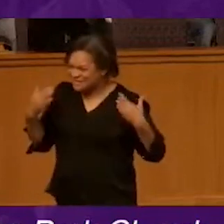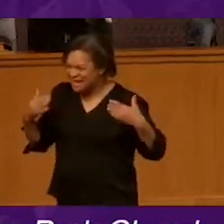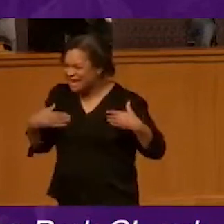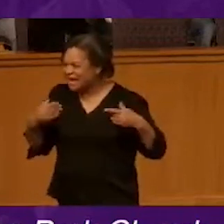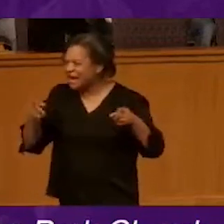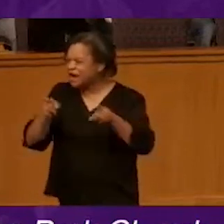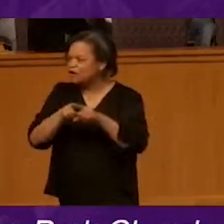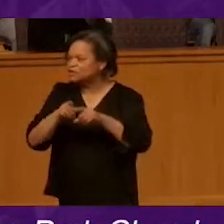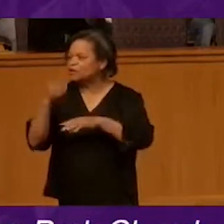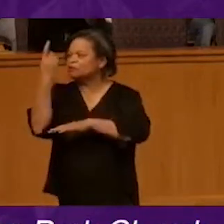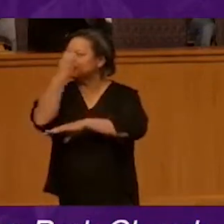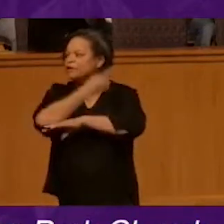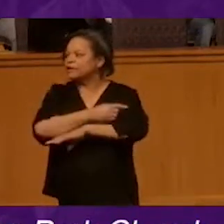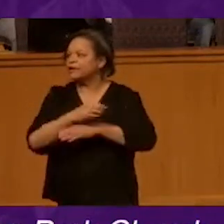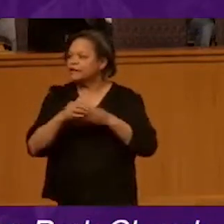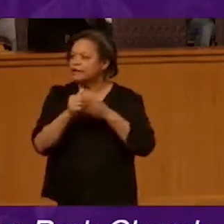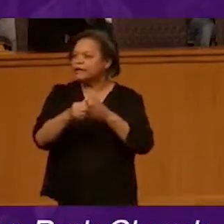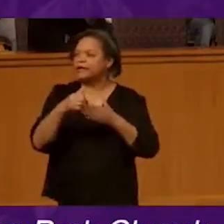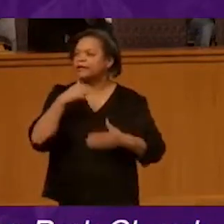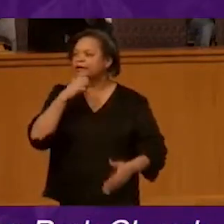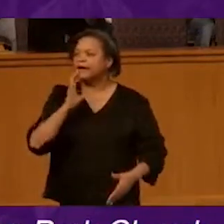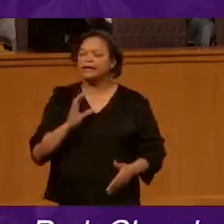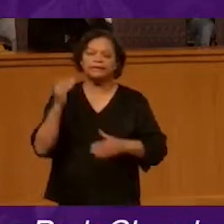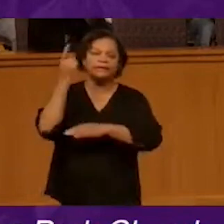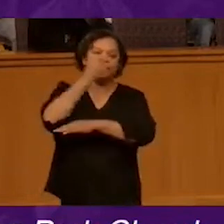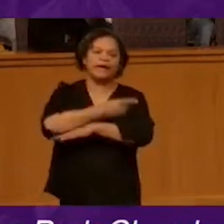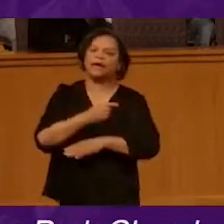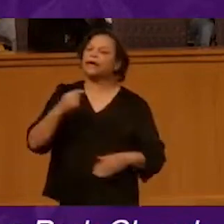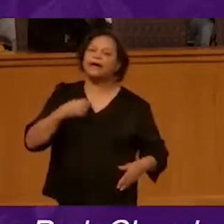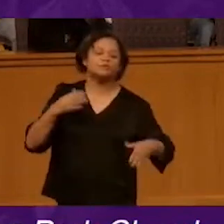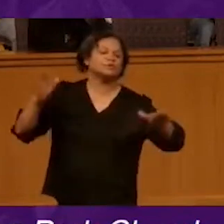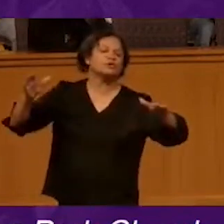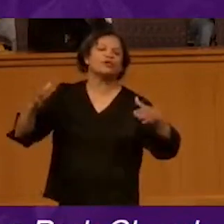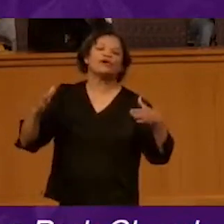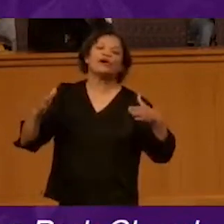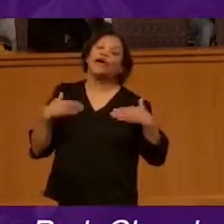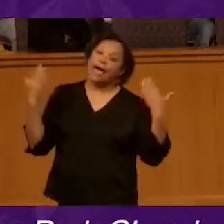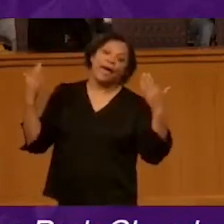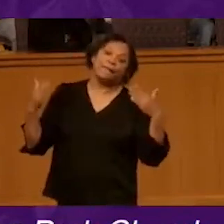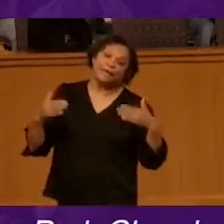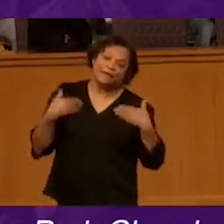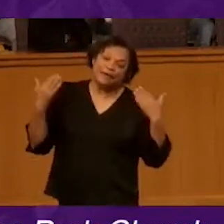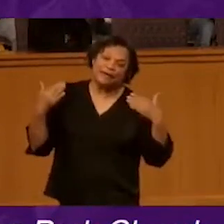also, today is Leading Lady Day. I am so, so happy.